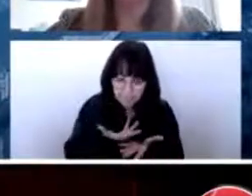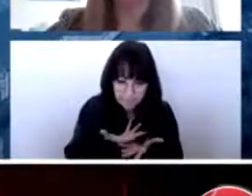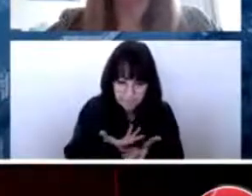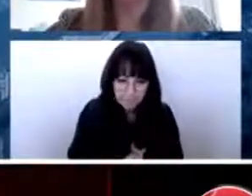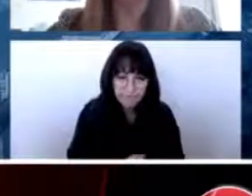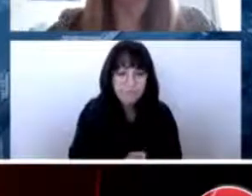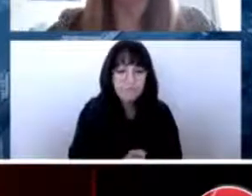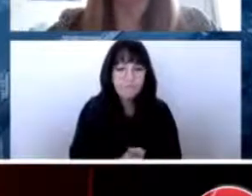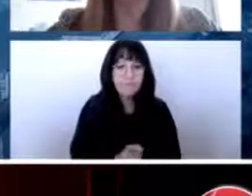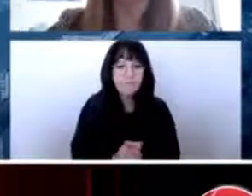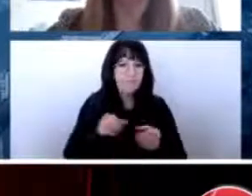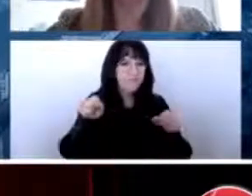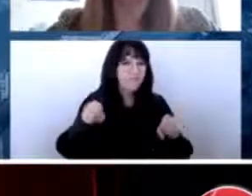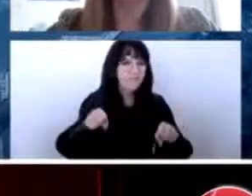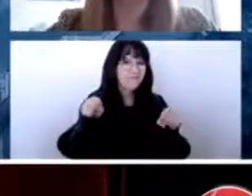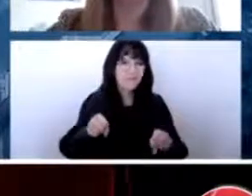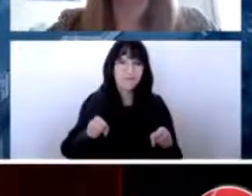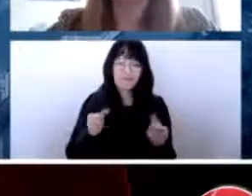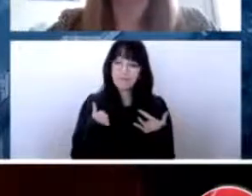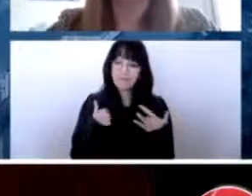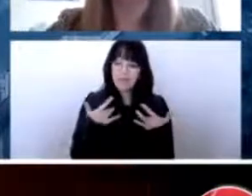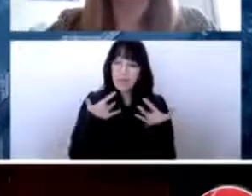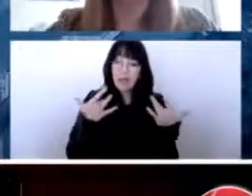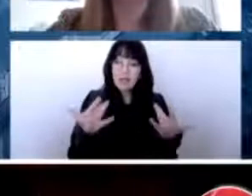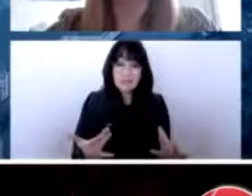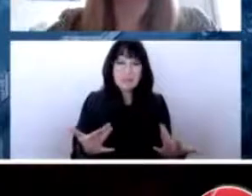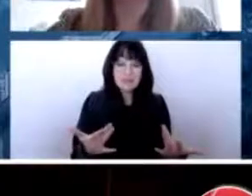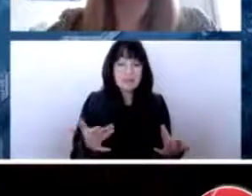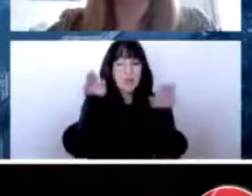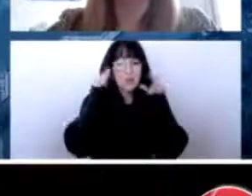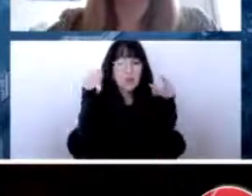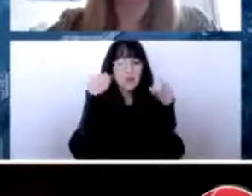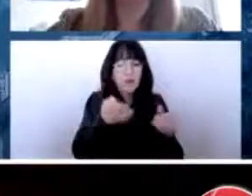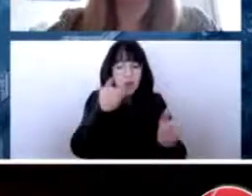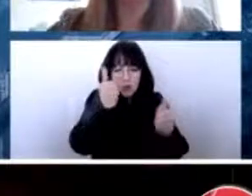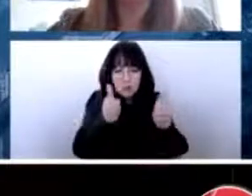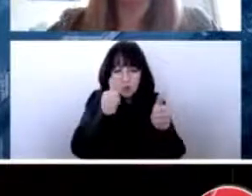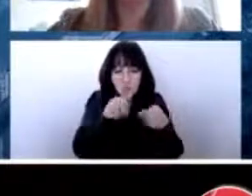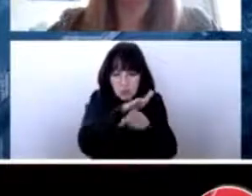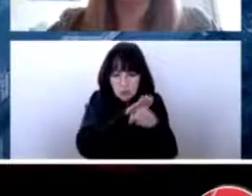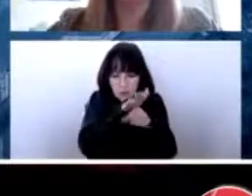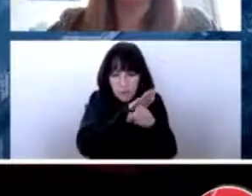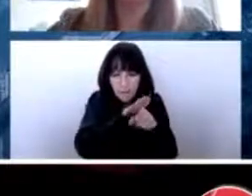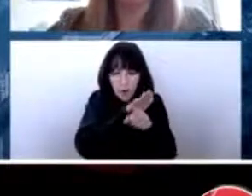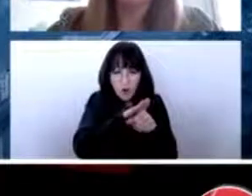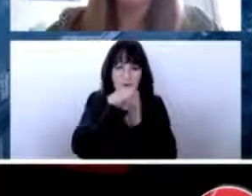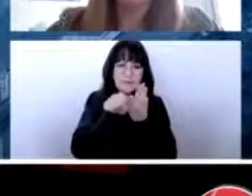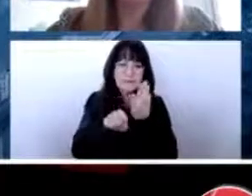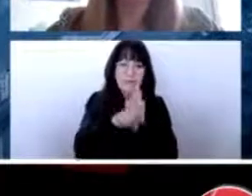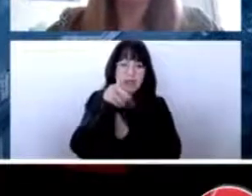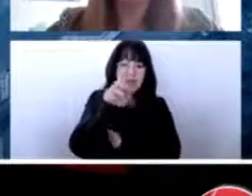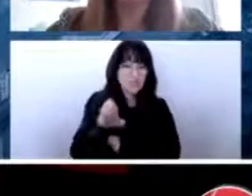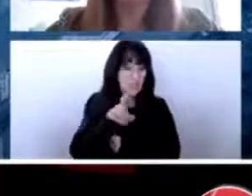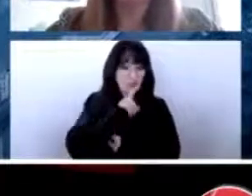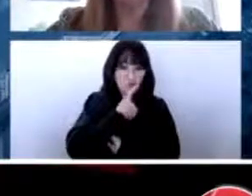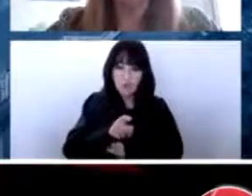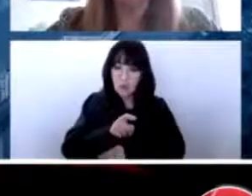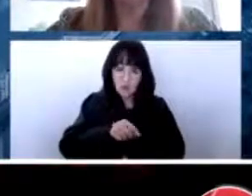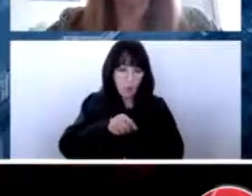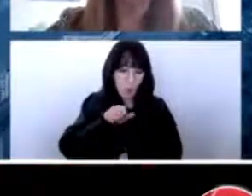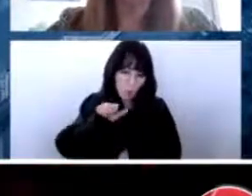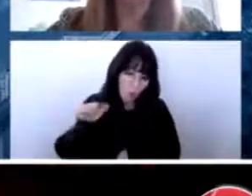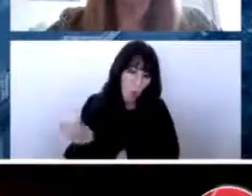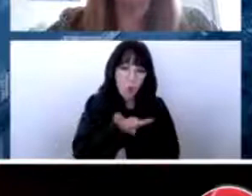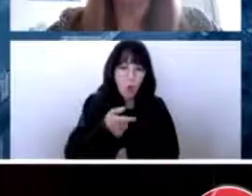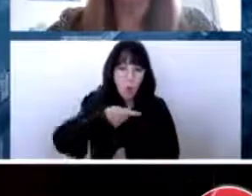but all zip codes in our state are of concern at this point. And while we are seeing a significant proportion